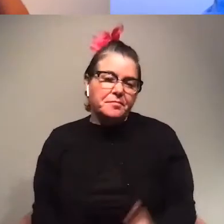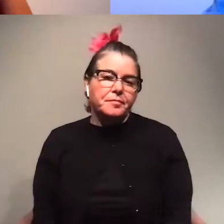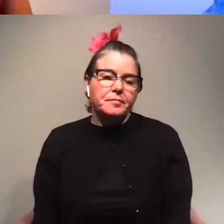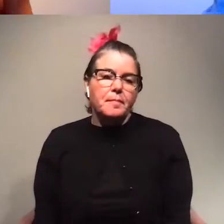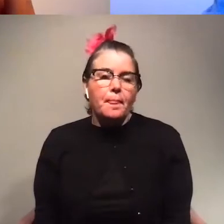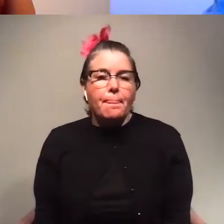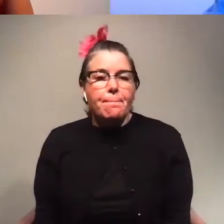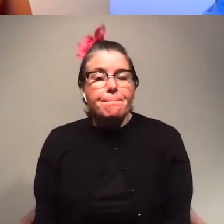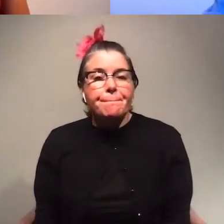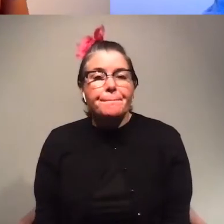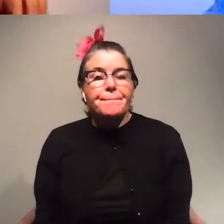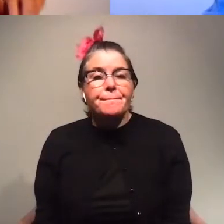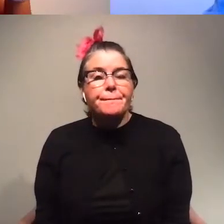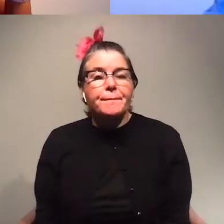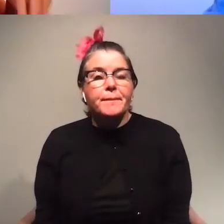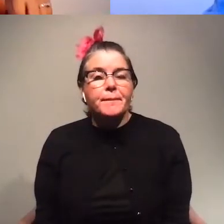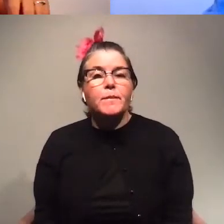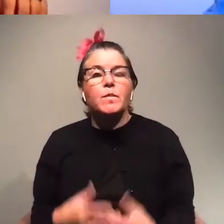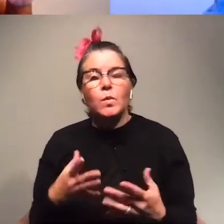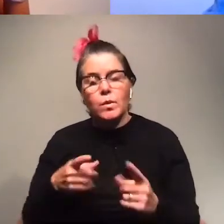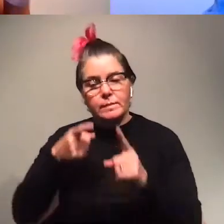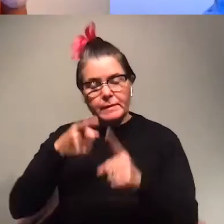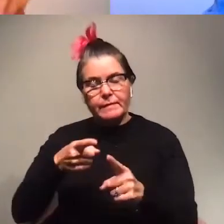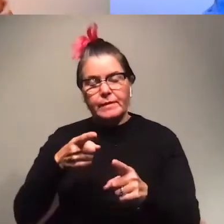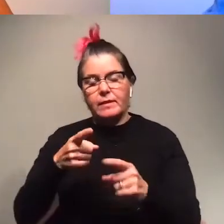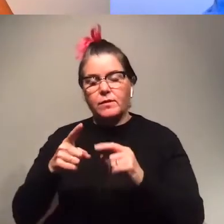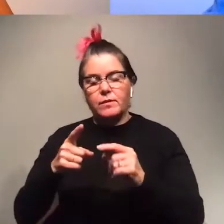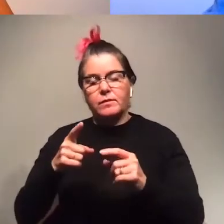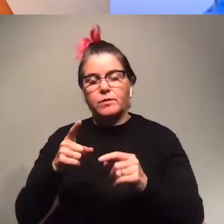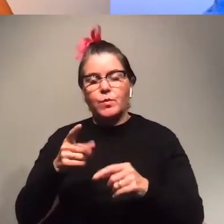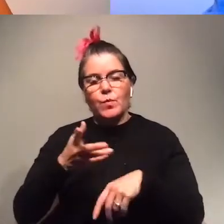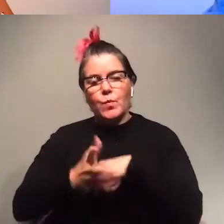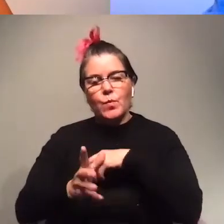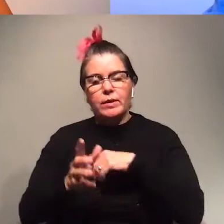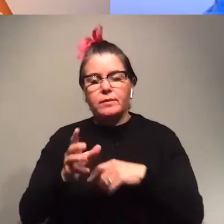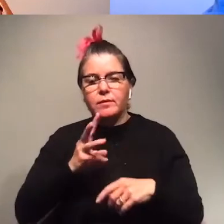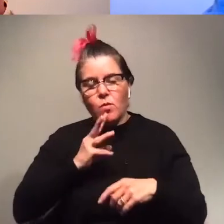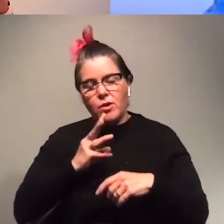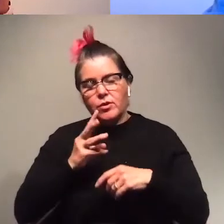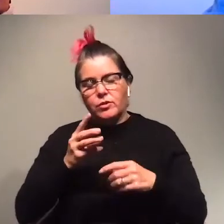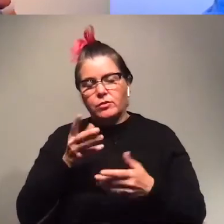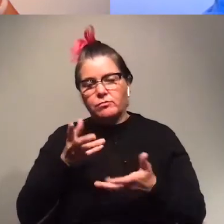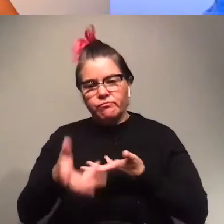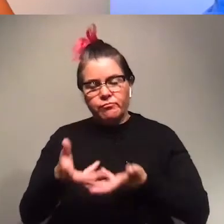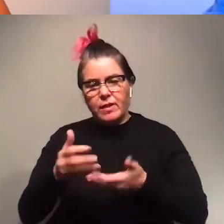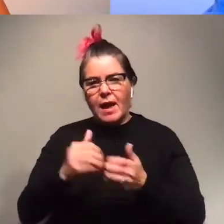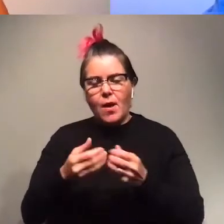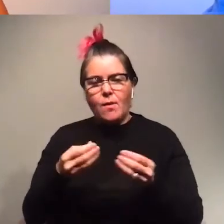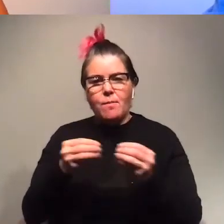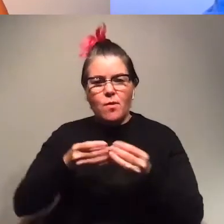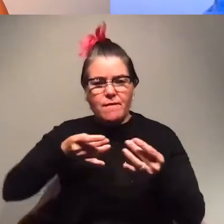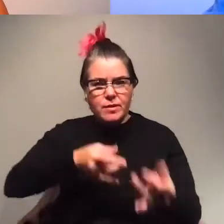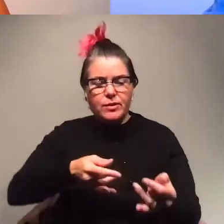or just specifically waste treatment, like wastewater treatment. How do we make it more efficient? How do we, in